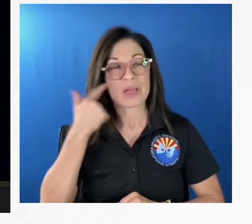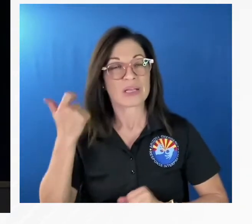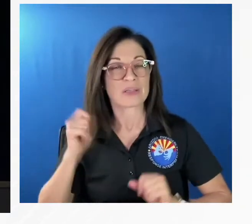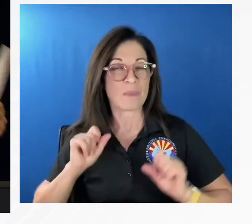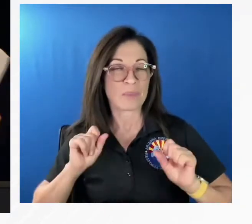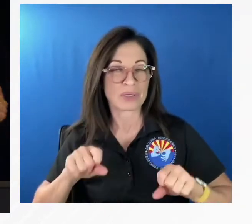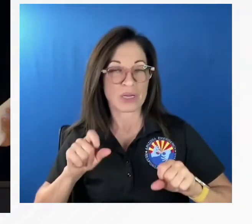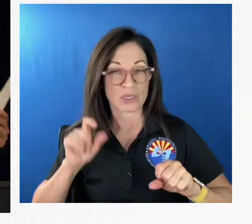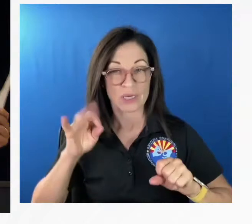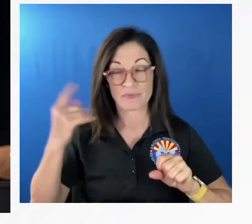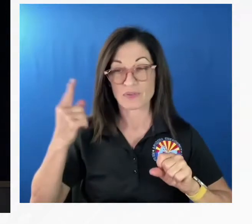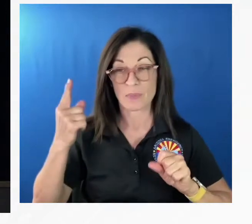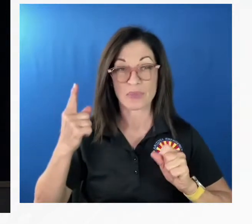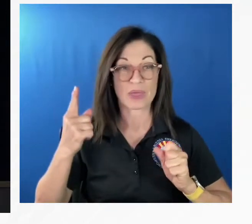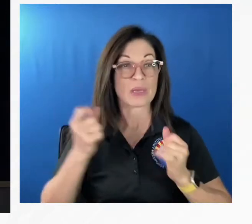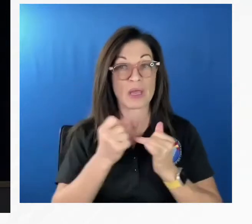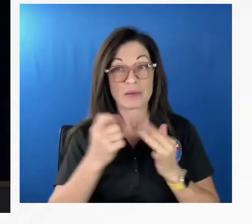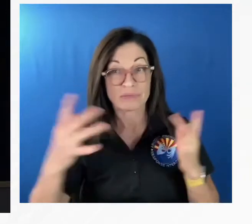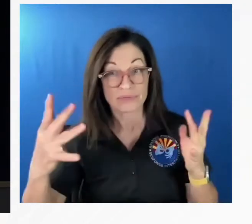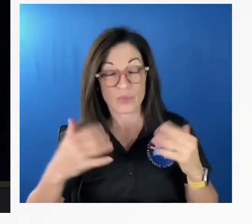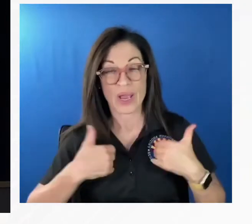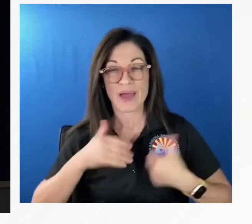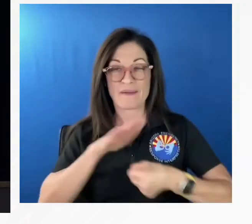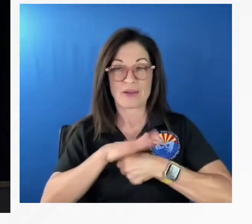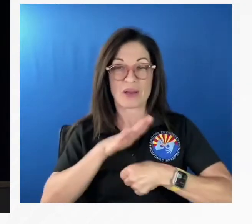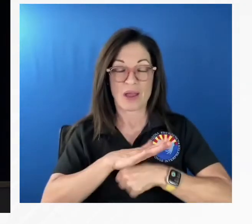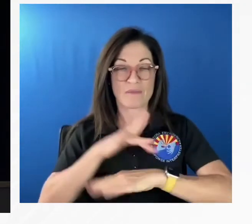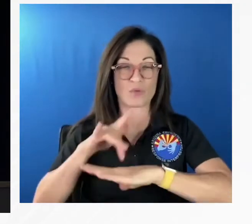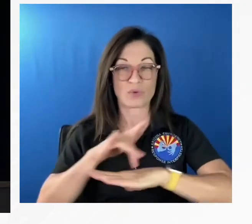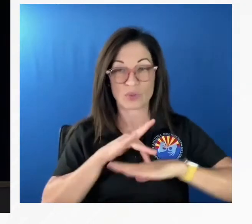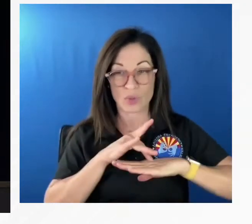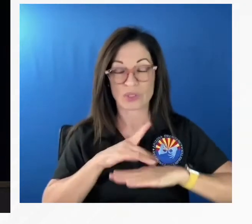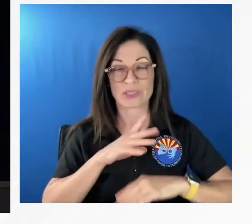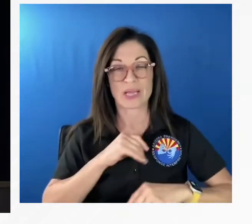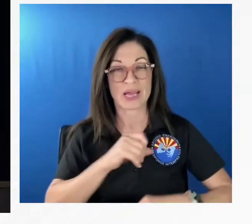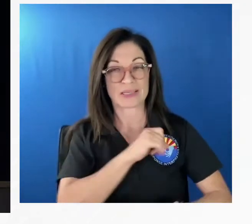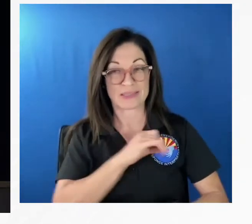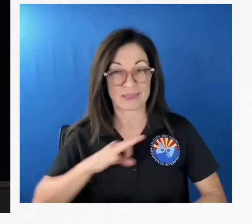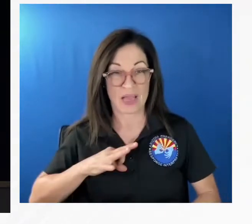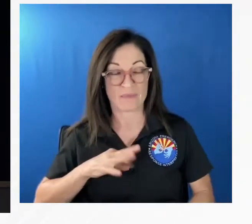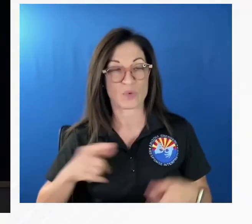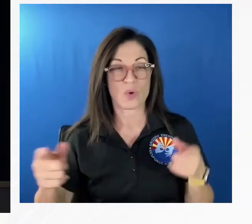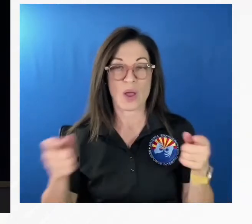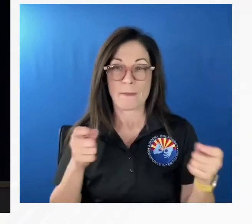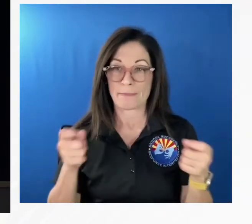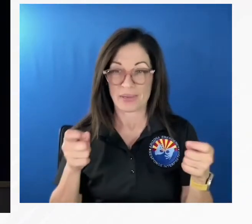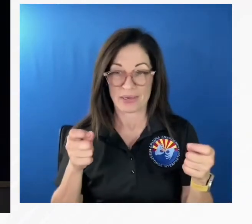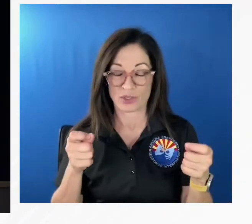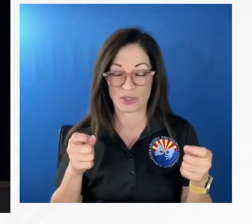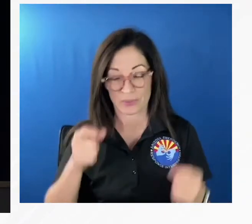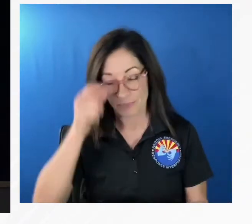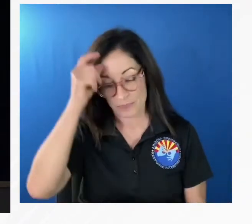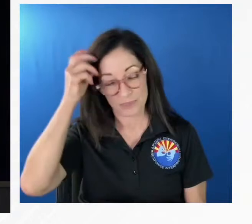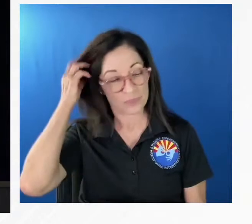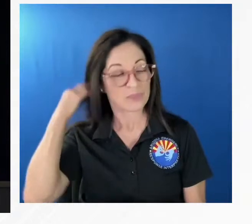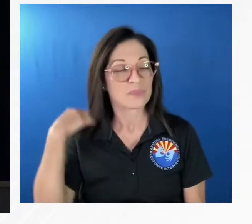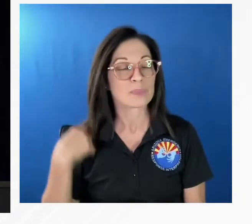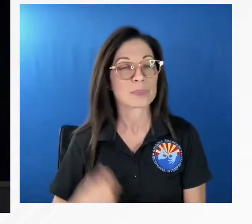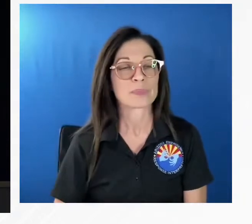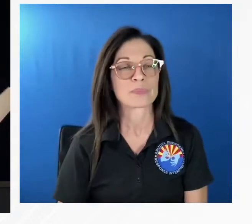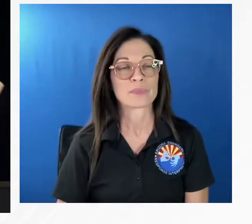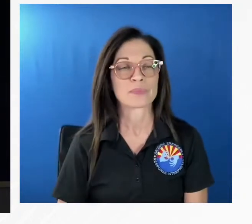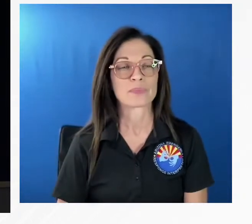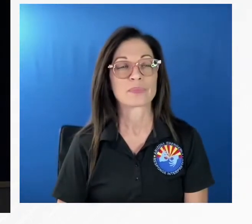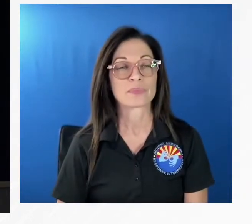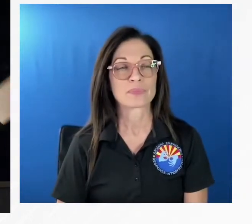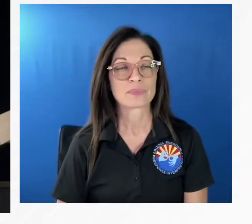move out, that we have the horsepower here in terms of the command staff to manage that incident. But really, the people that